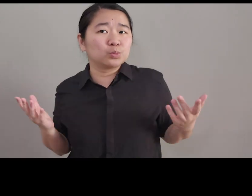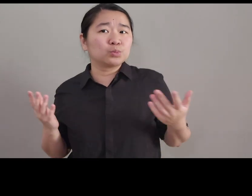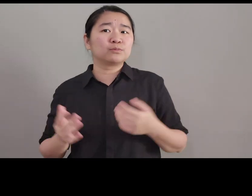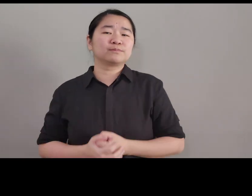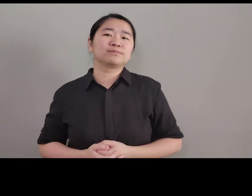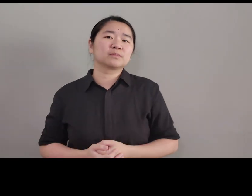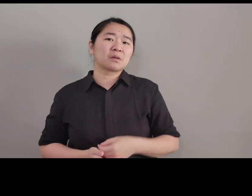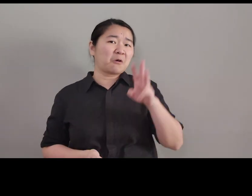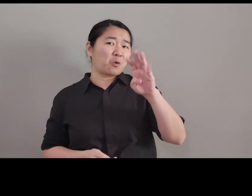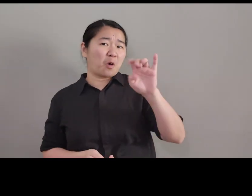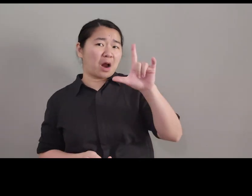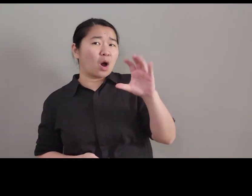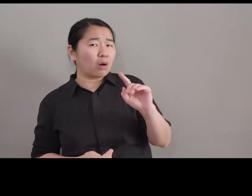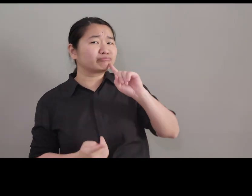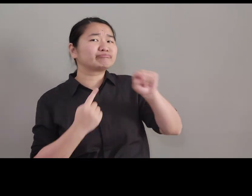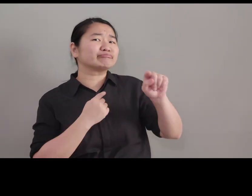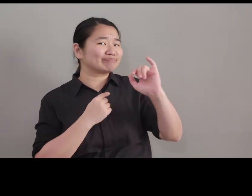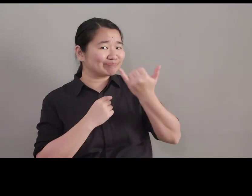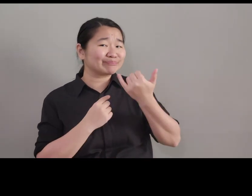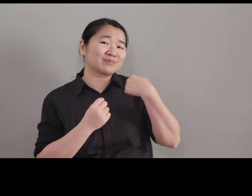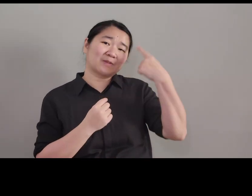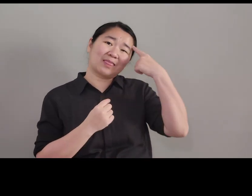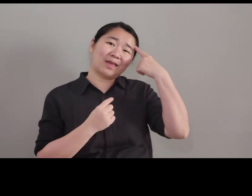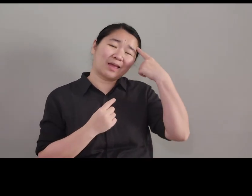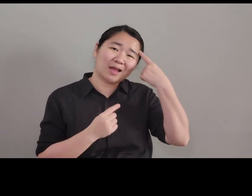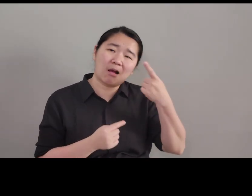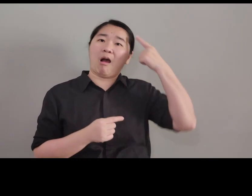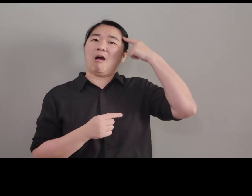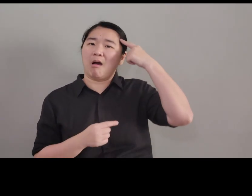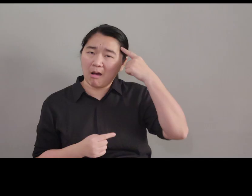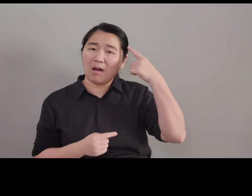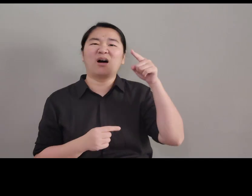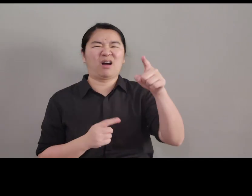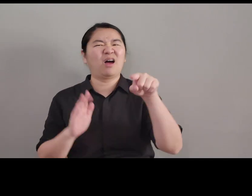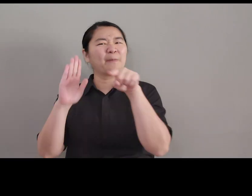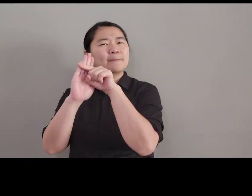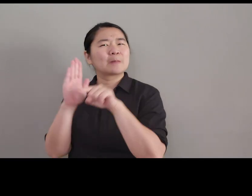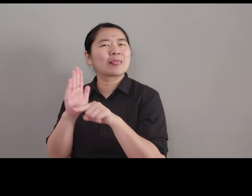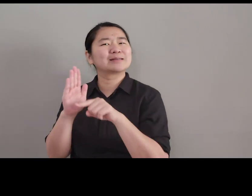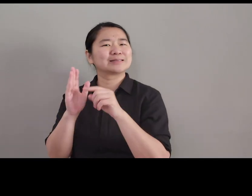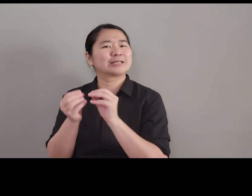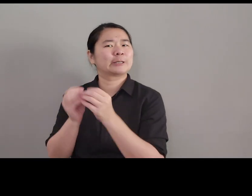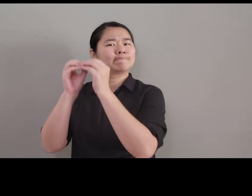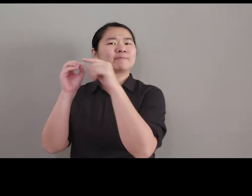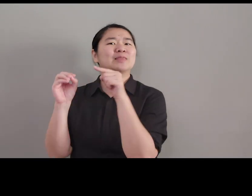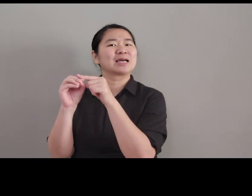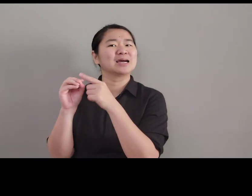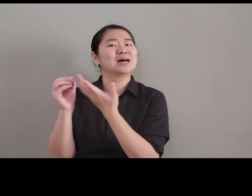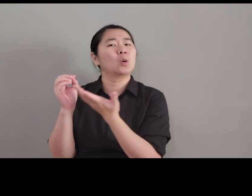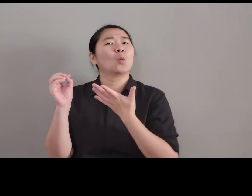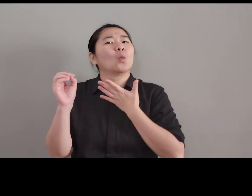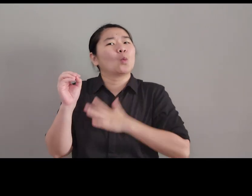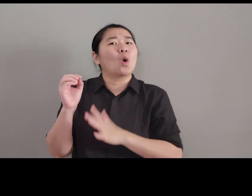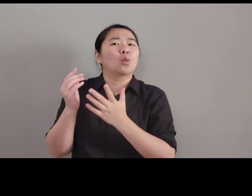But one thing that jumped out at me immediately is that policymakers want to do it without it costing any money. And